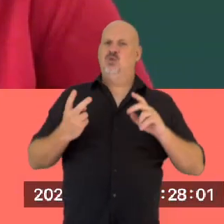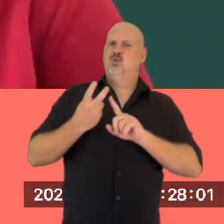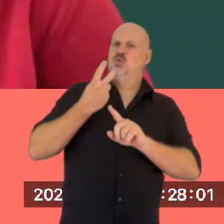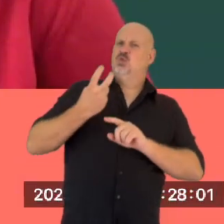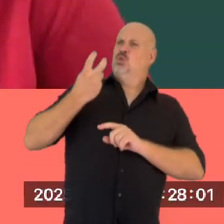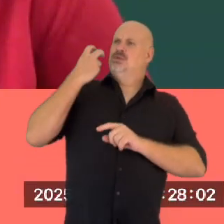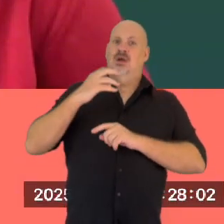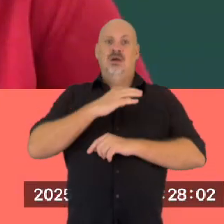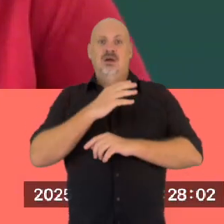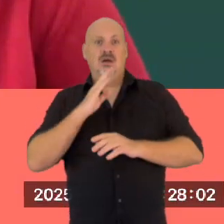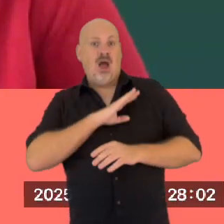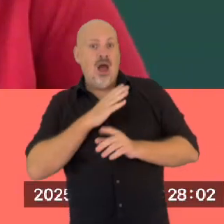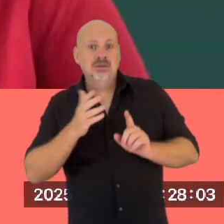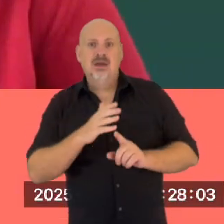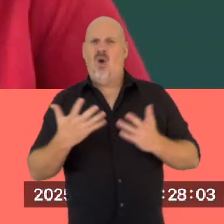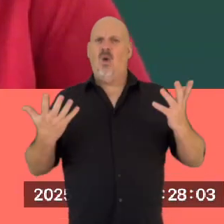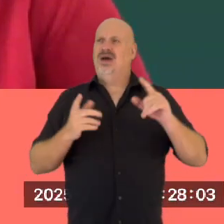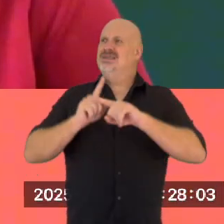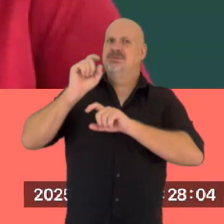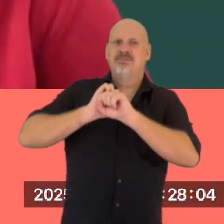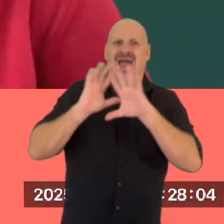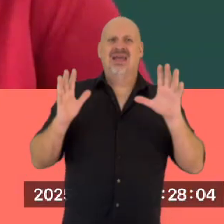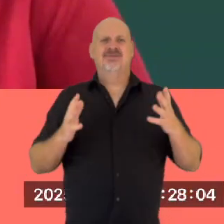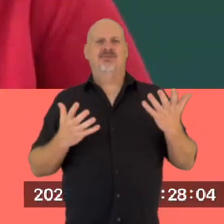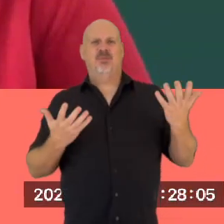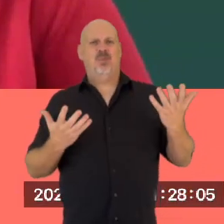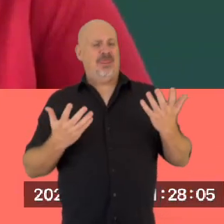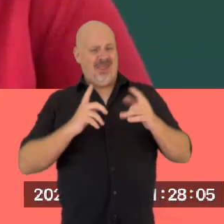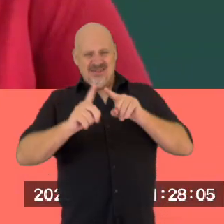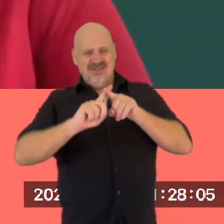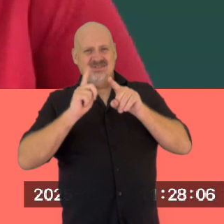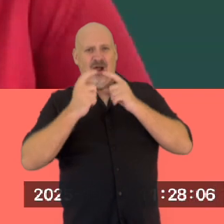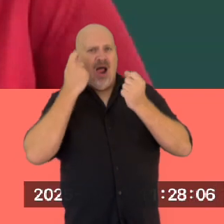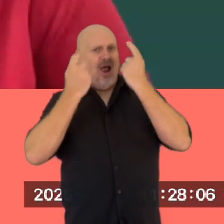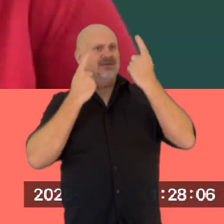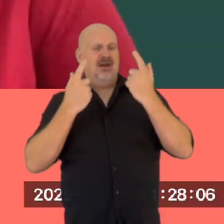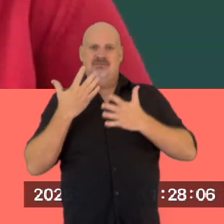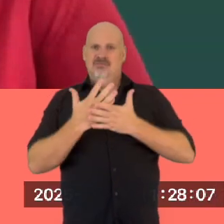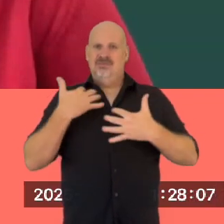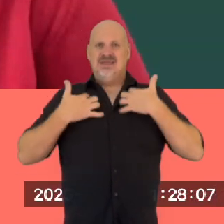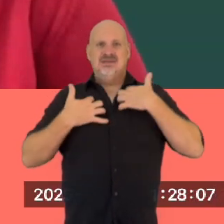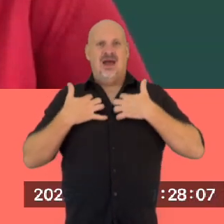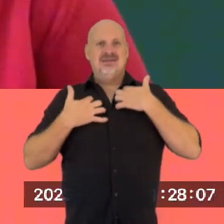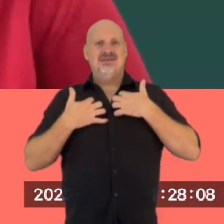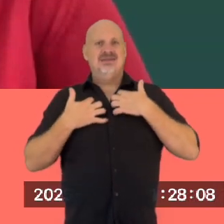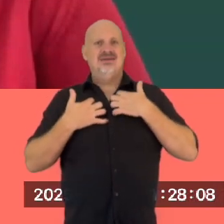a frozen Tudor garden and also travel in space, and I think all of these ideas are